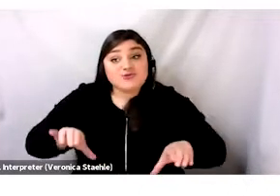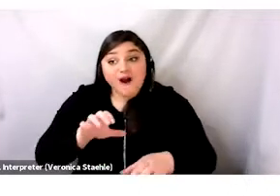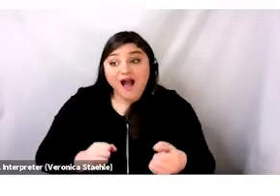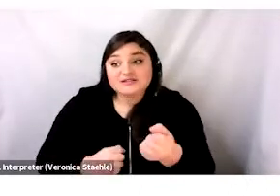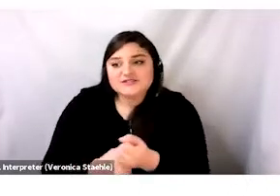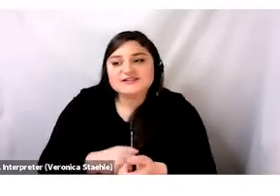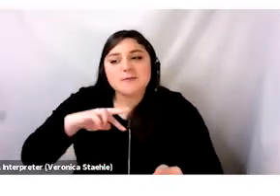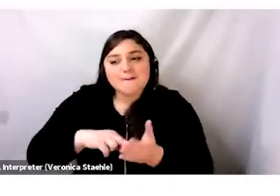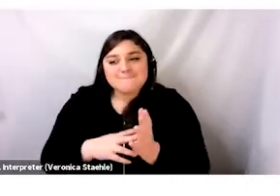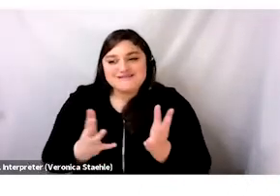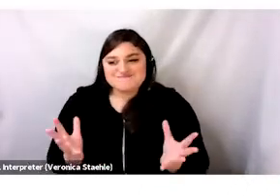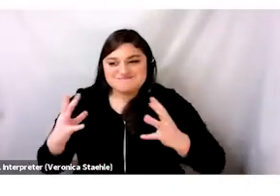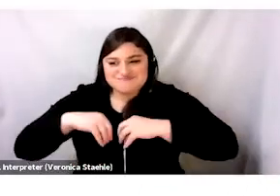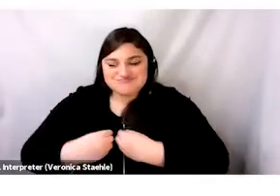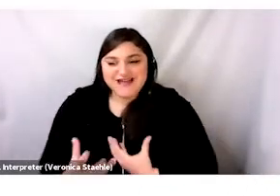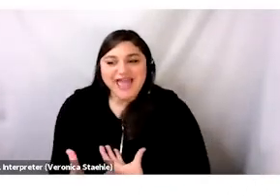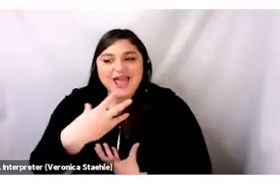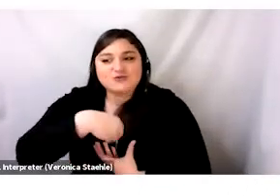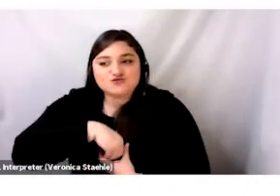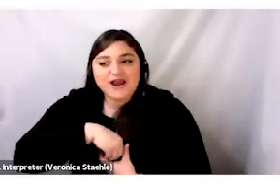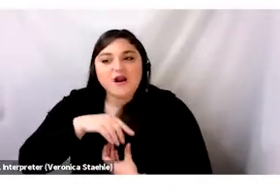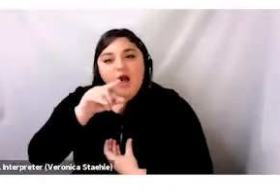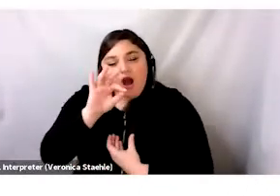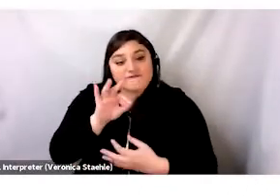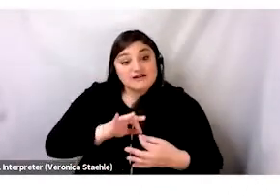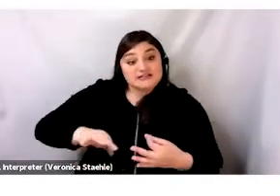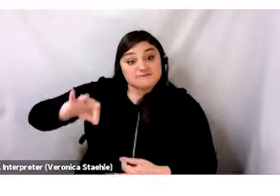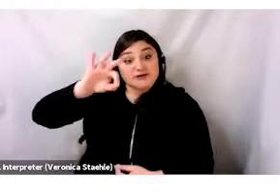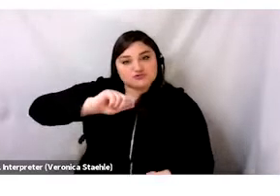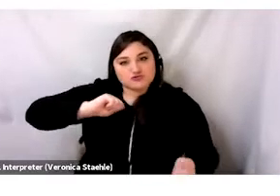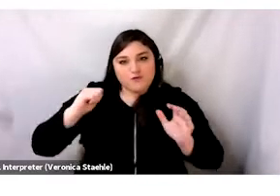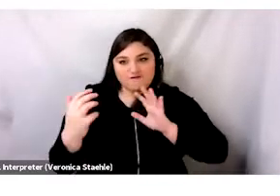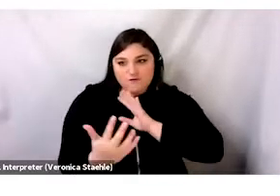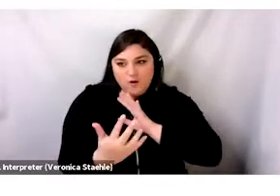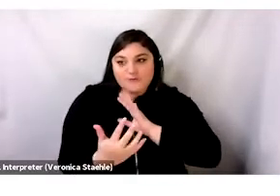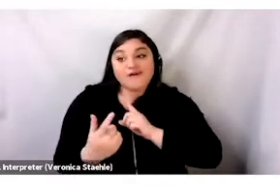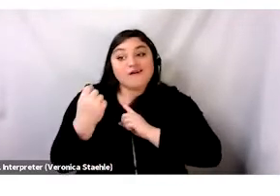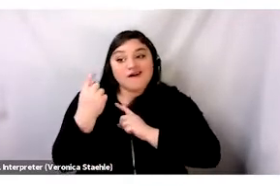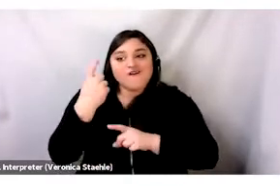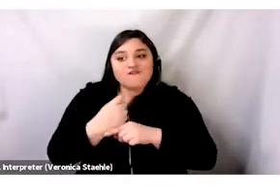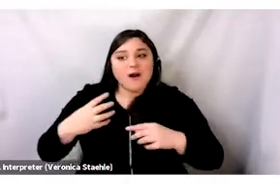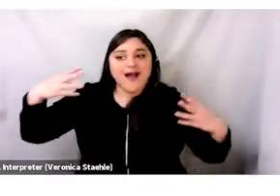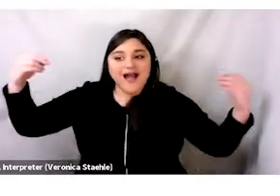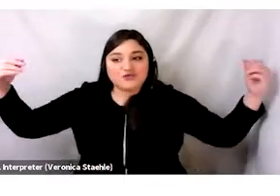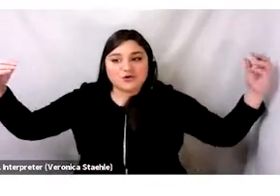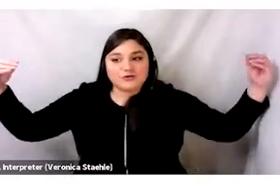of inner transformation with externally focused efforts